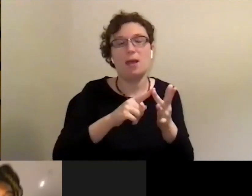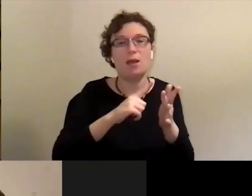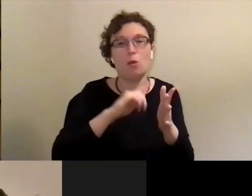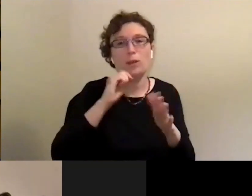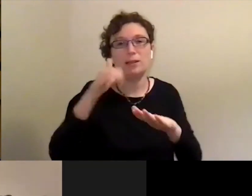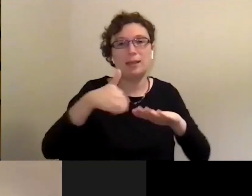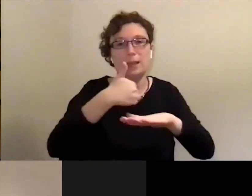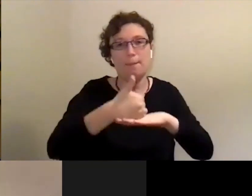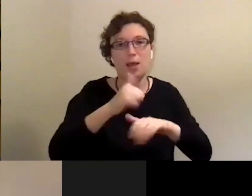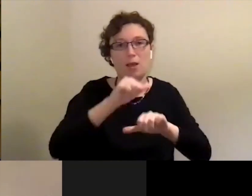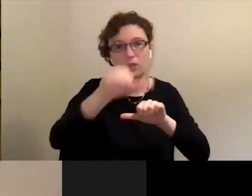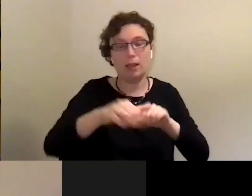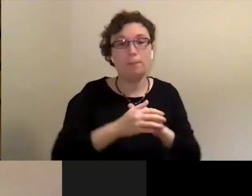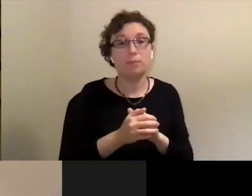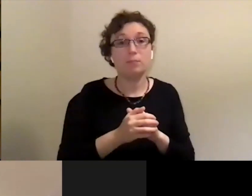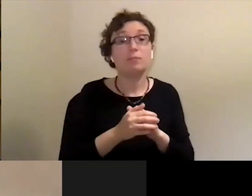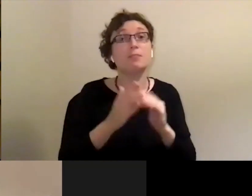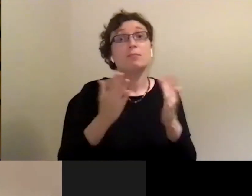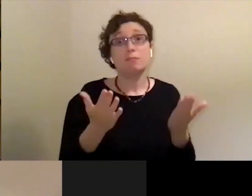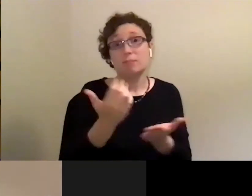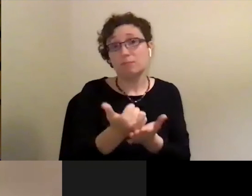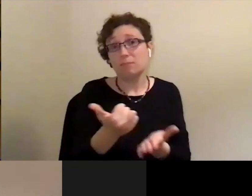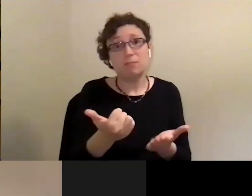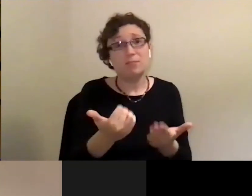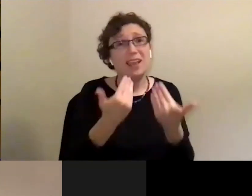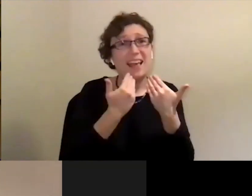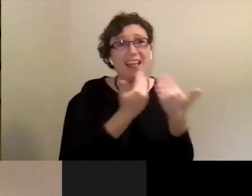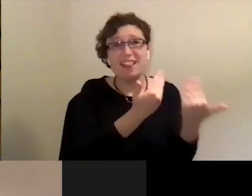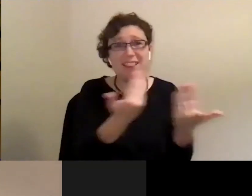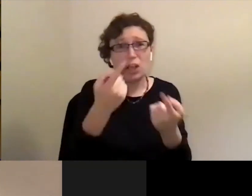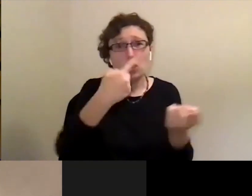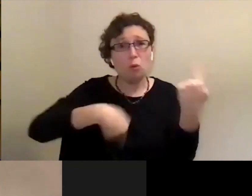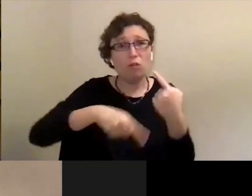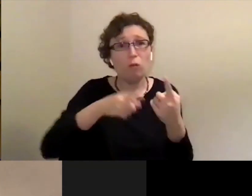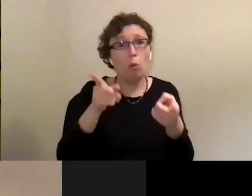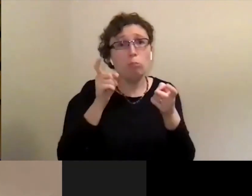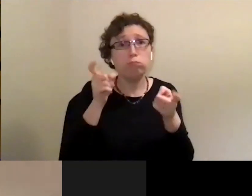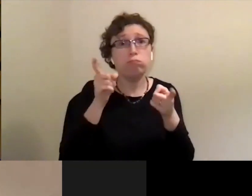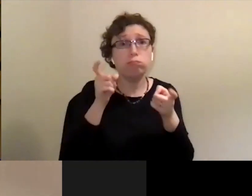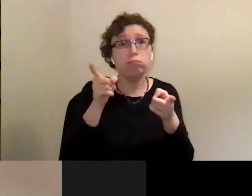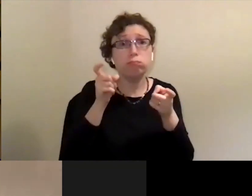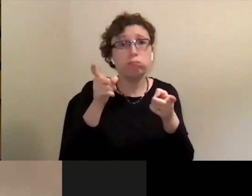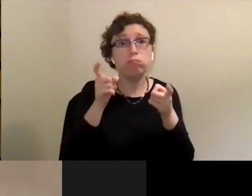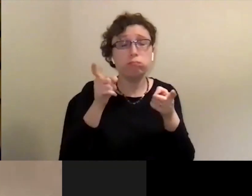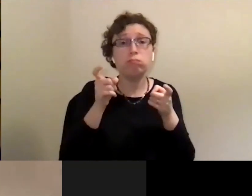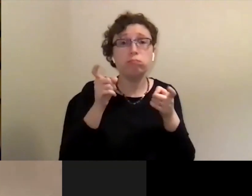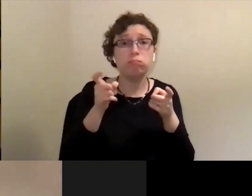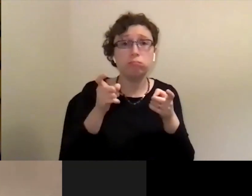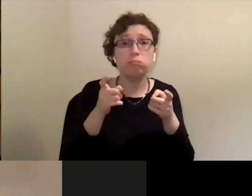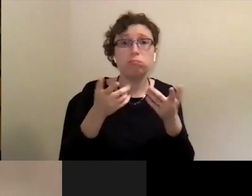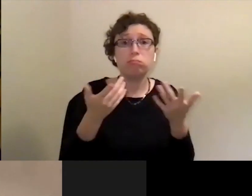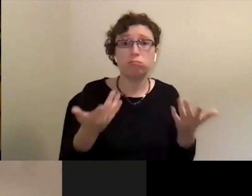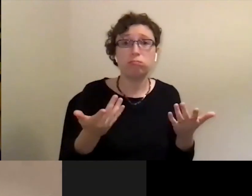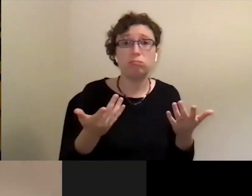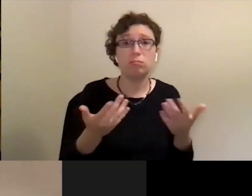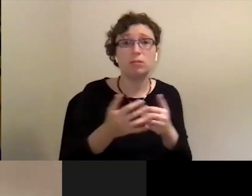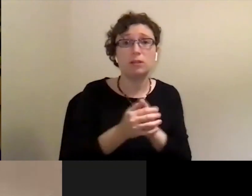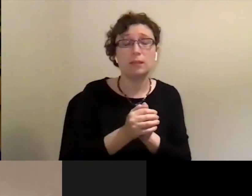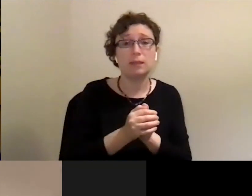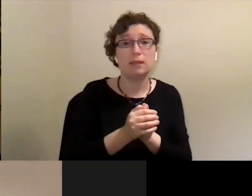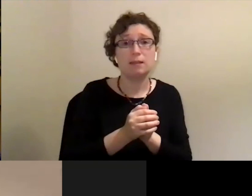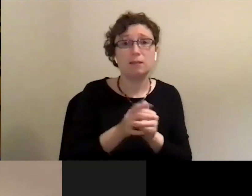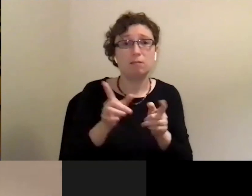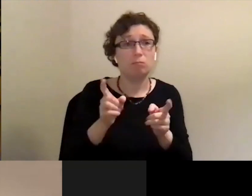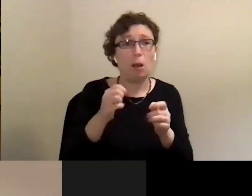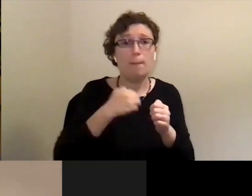But I just wanted to say thank you for listening and taking the time to listen to my experiences, and hopefully you can take